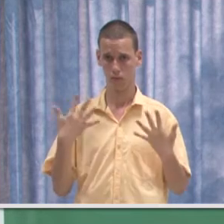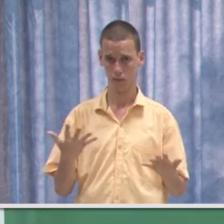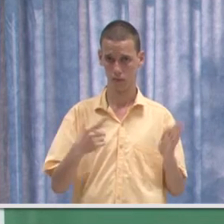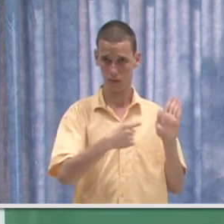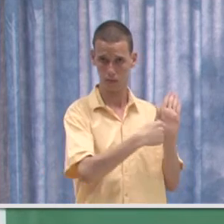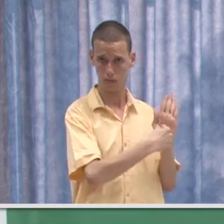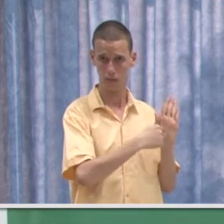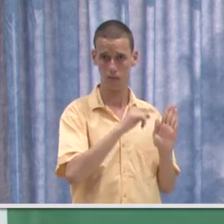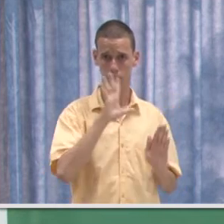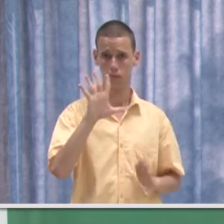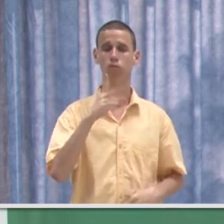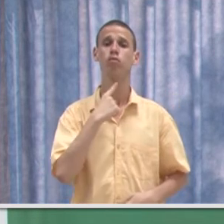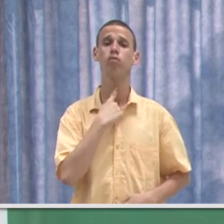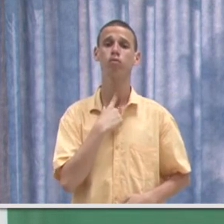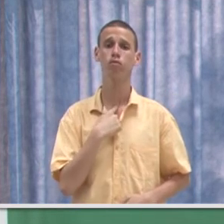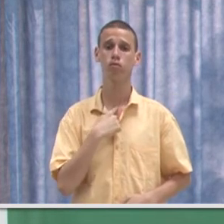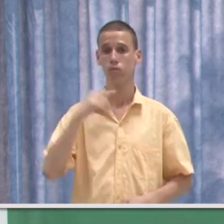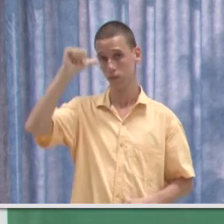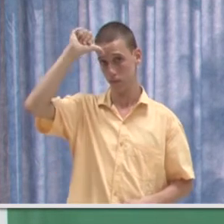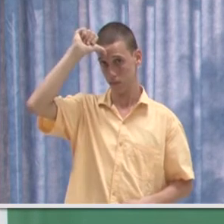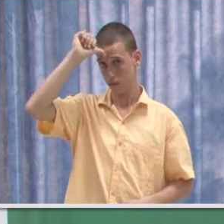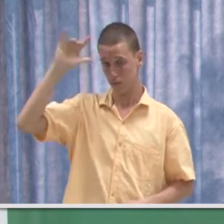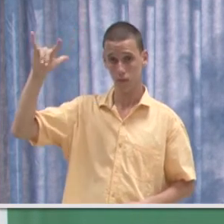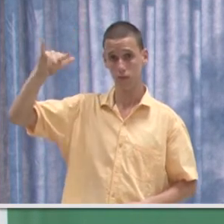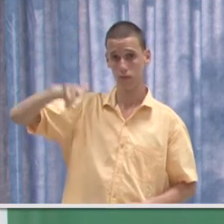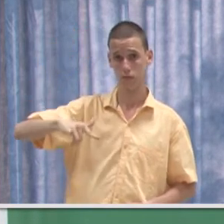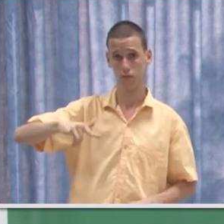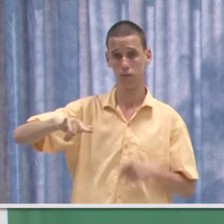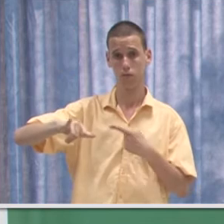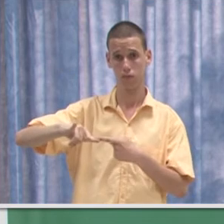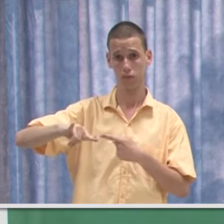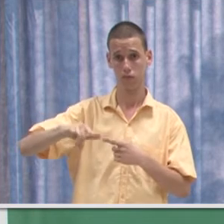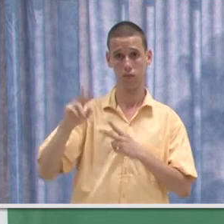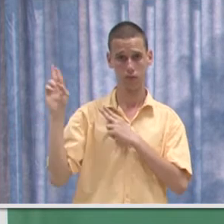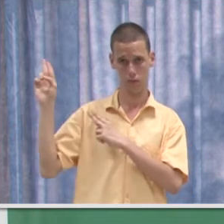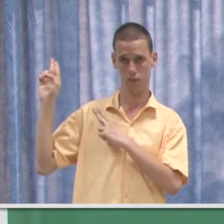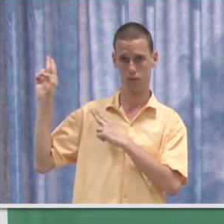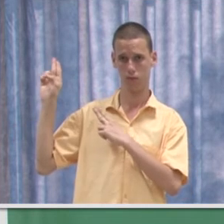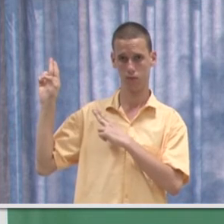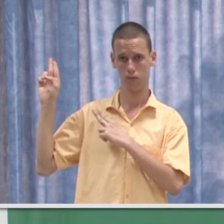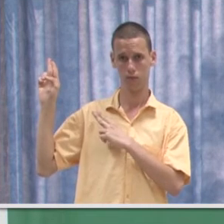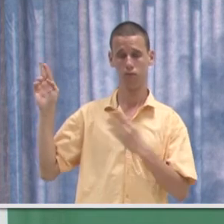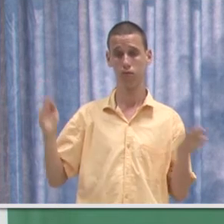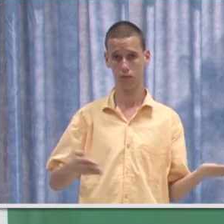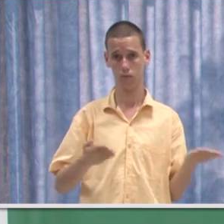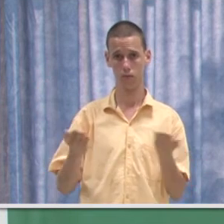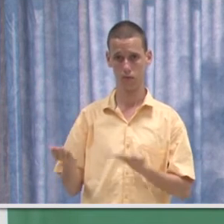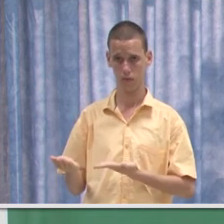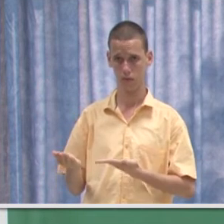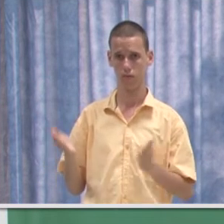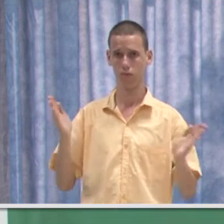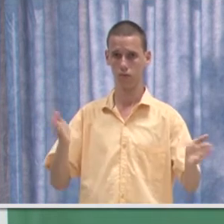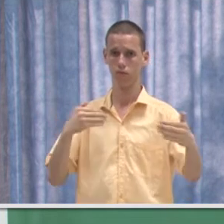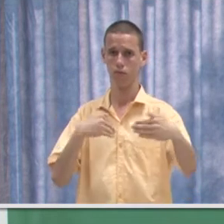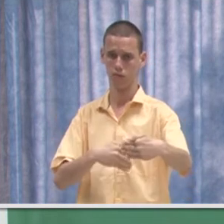It's delivering supplies, medical supplies, in several Indonesian islands, and it will arrive on the 5th of June and unload